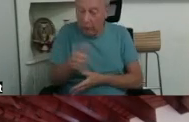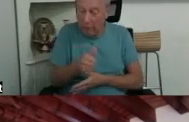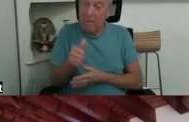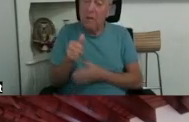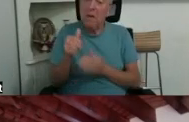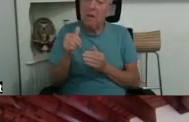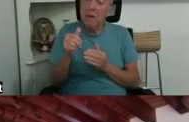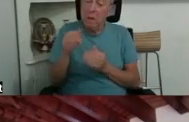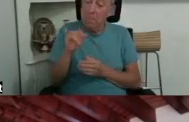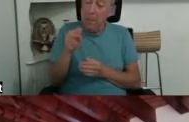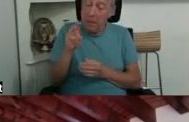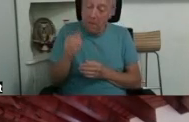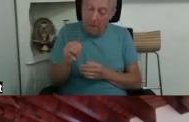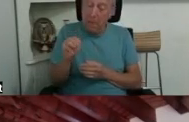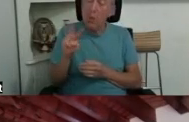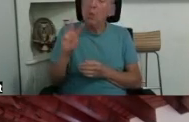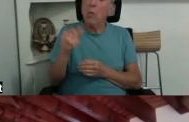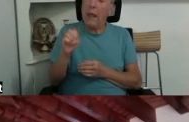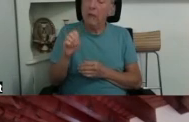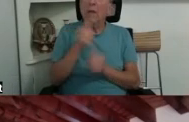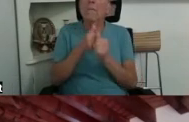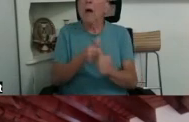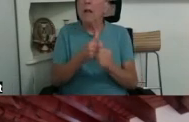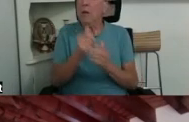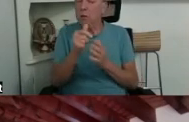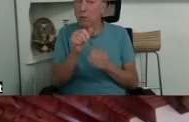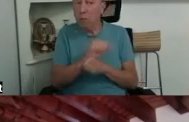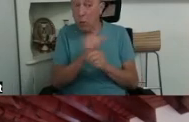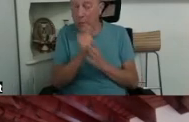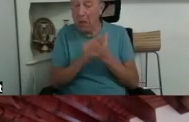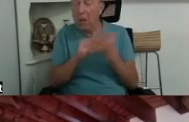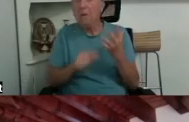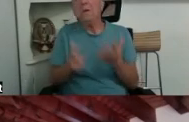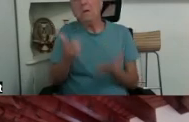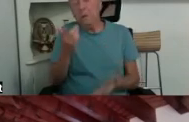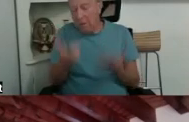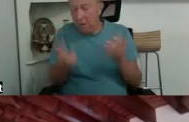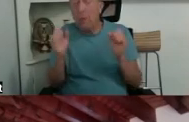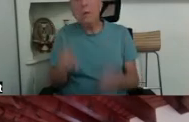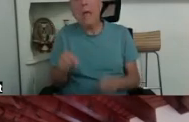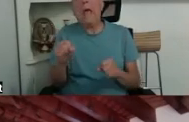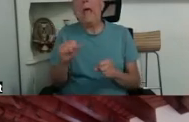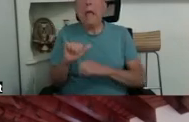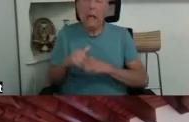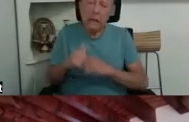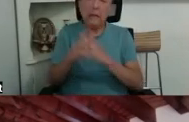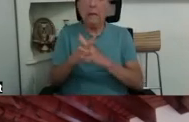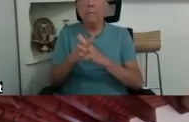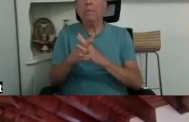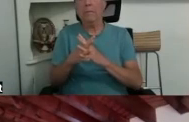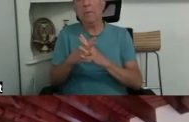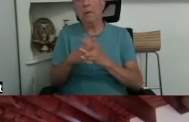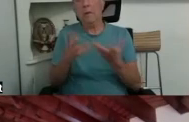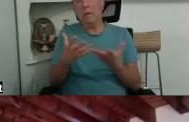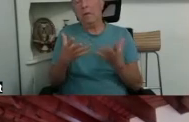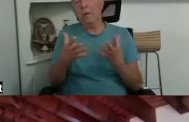comply with other employment laws, you could probably incorporate as a cooperative corporation. So if you can't